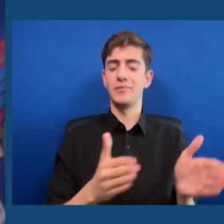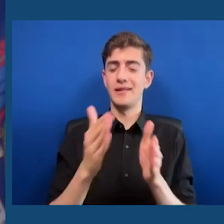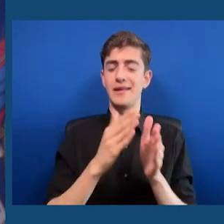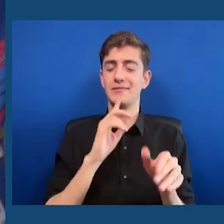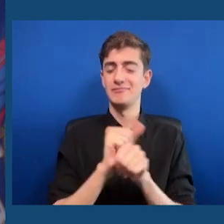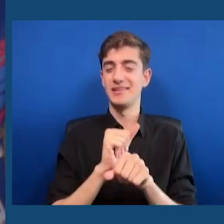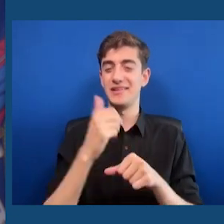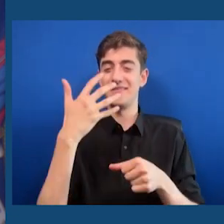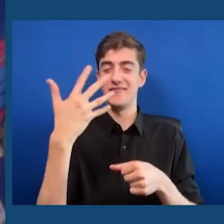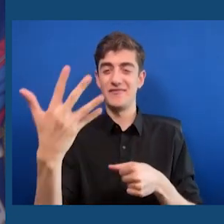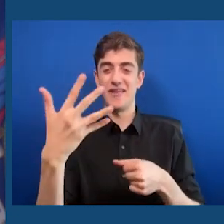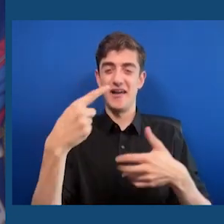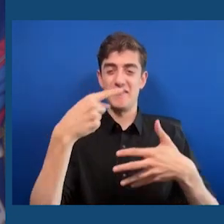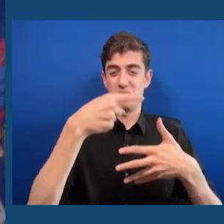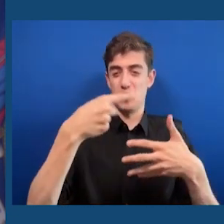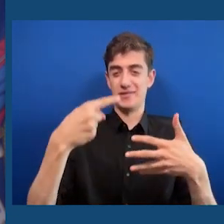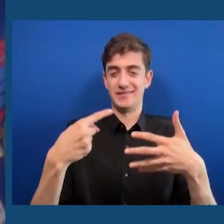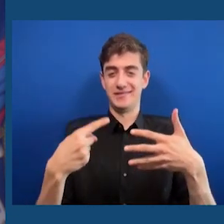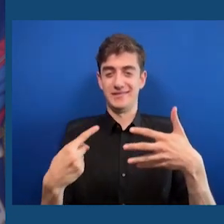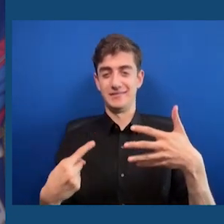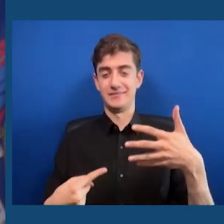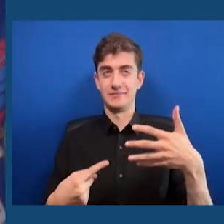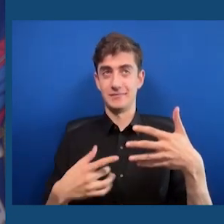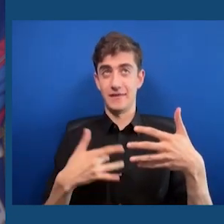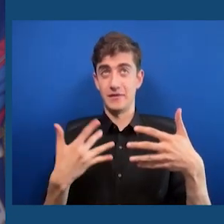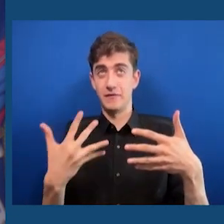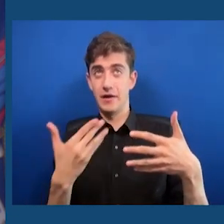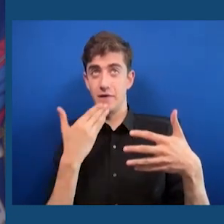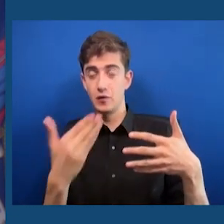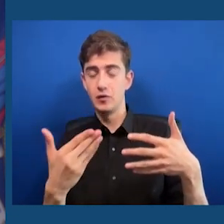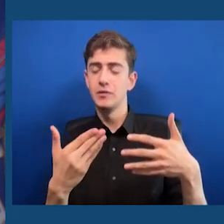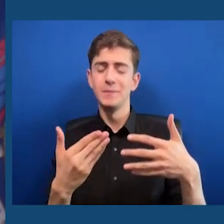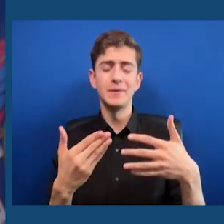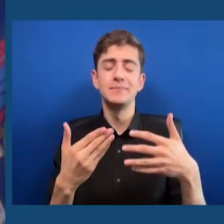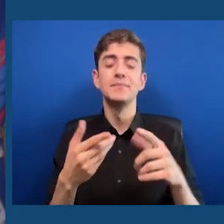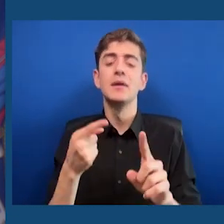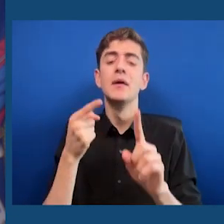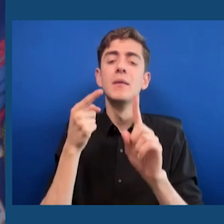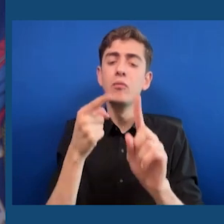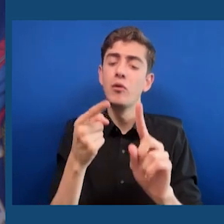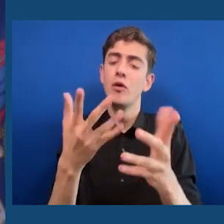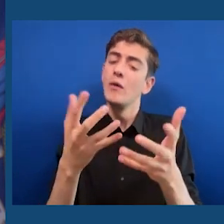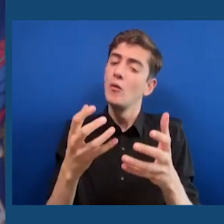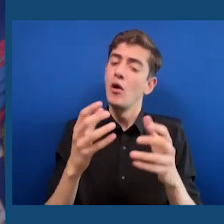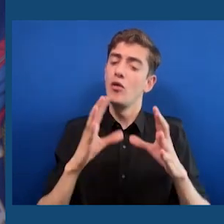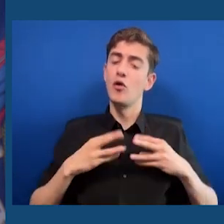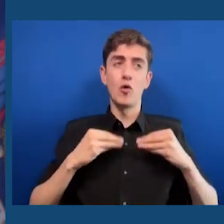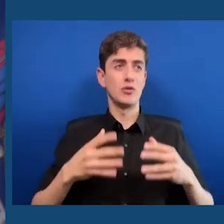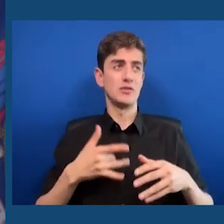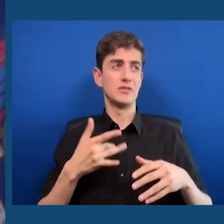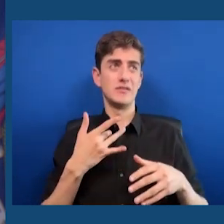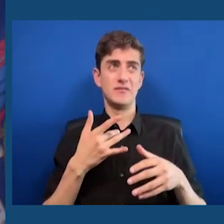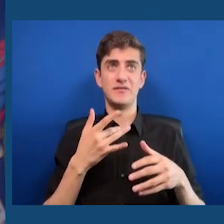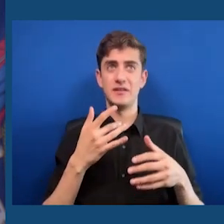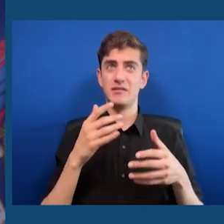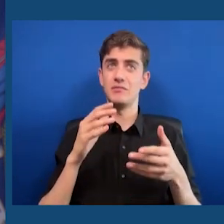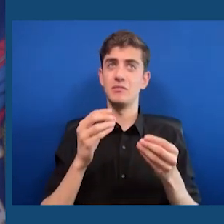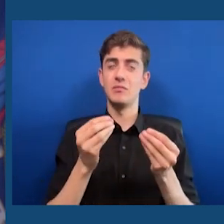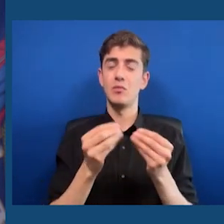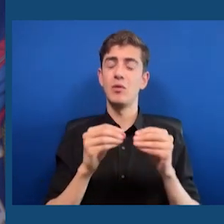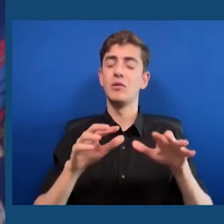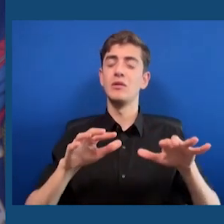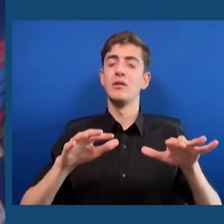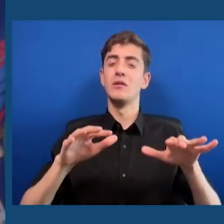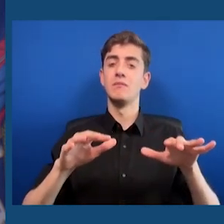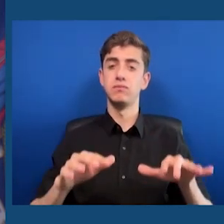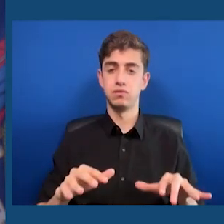that you deserve. We're going to give you peace of mind. You're going to be able to wake up and say, you know what, it's going to take a little bit of time. I guarantee you things don't happen overnight. But the police